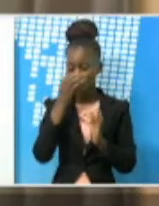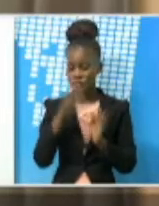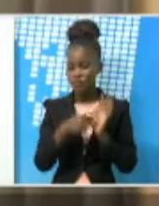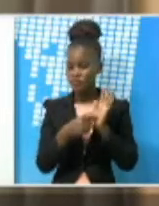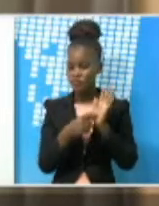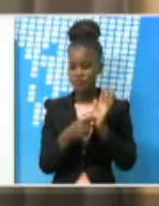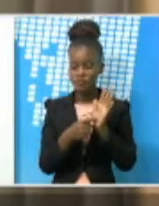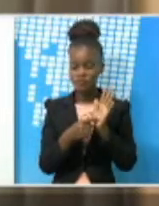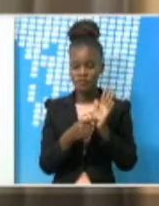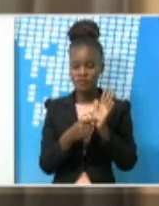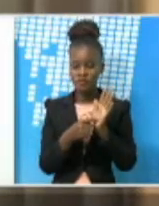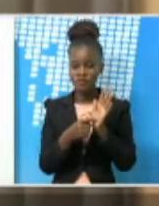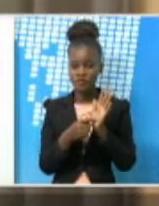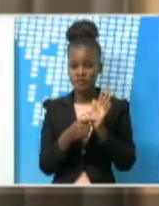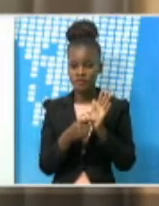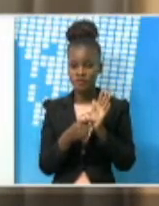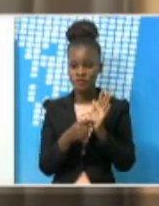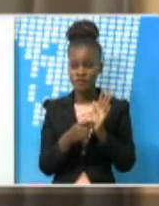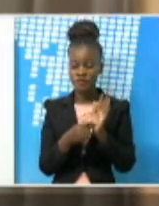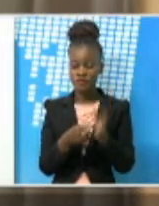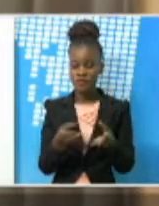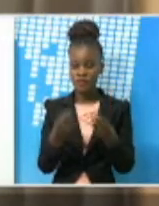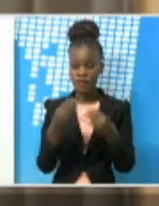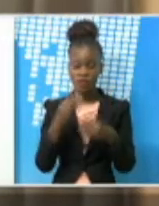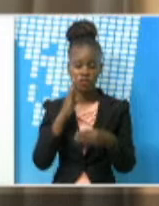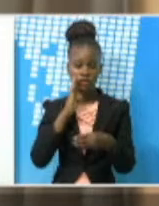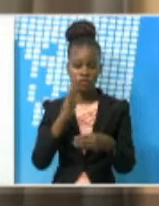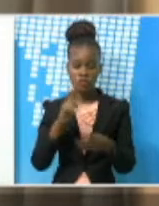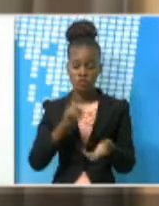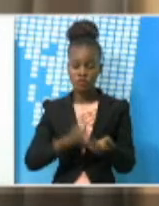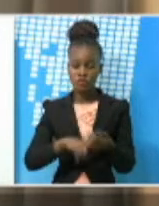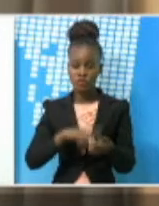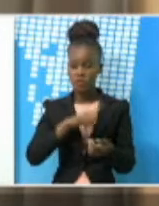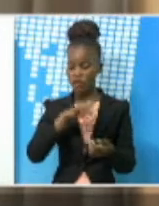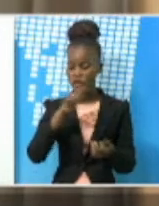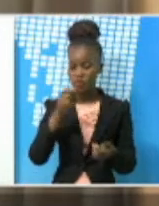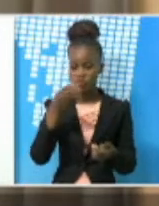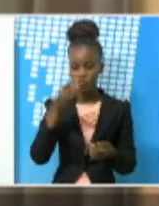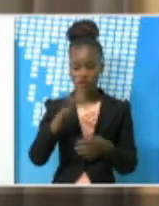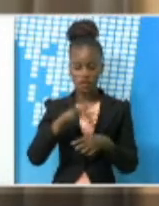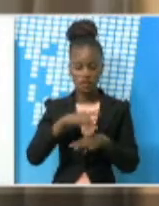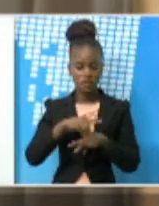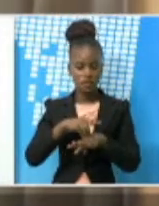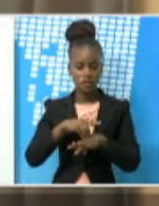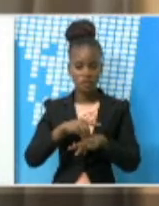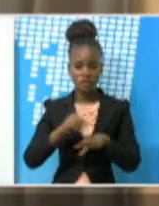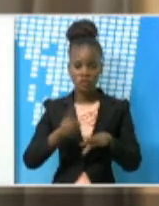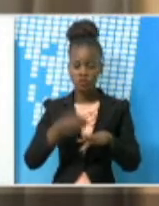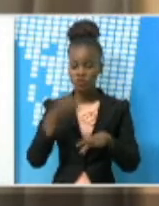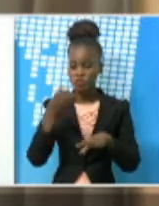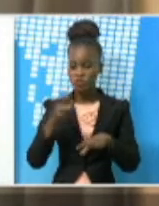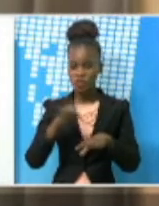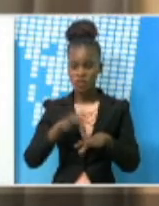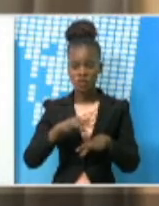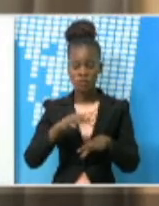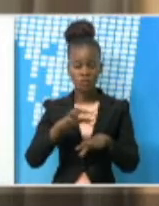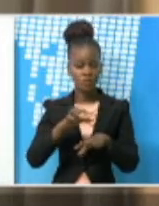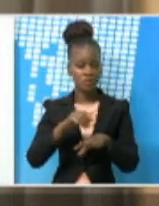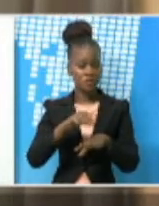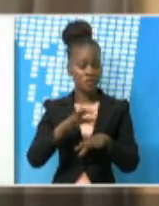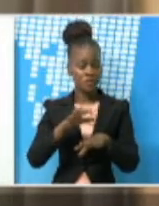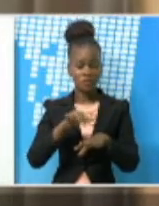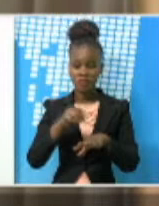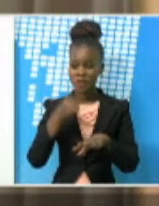Crack, we are going to be getting the rota for that day. When I reach here, I start calling. I say,